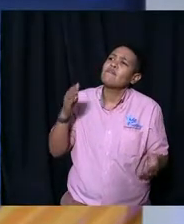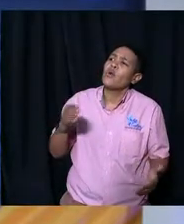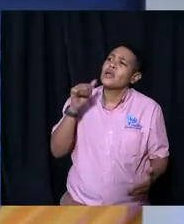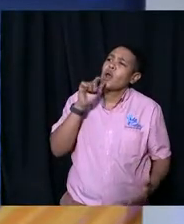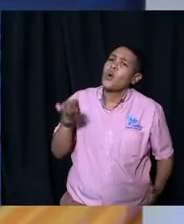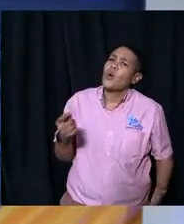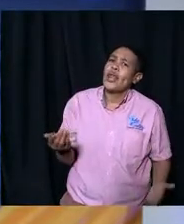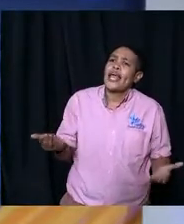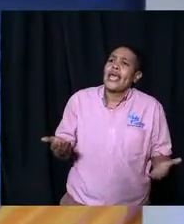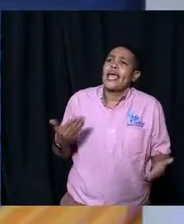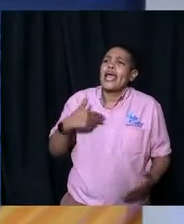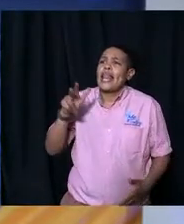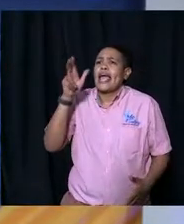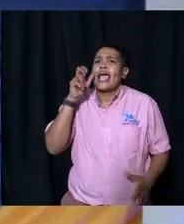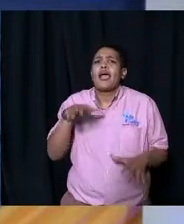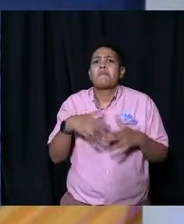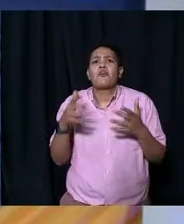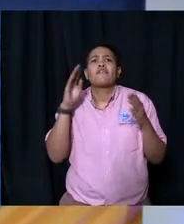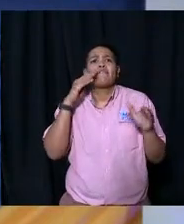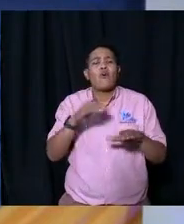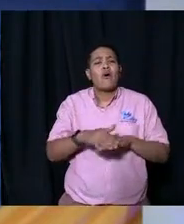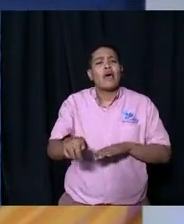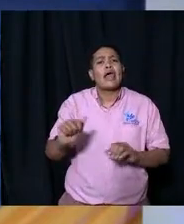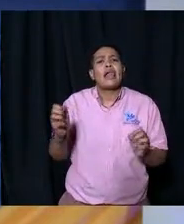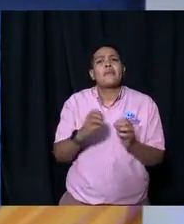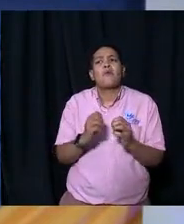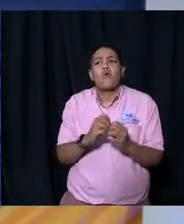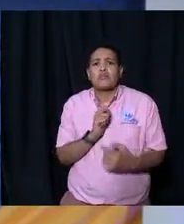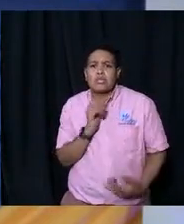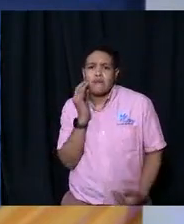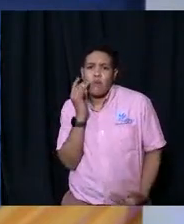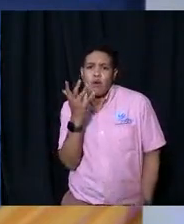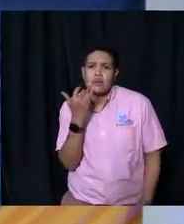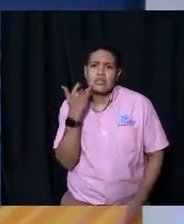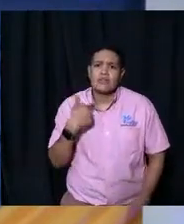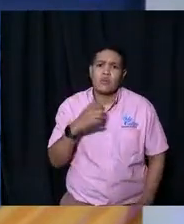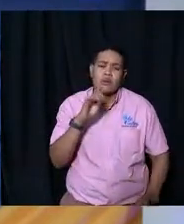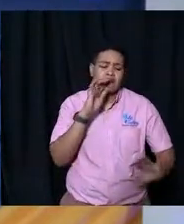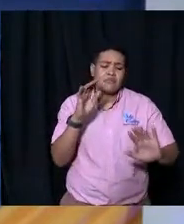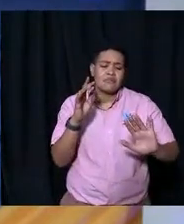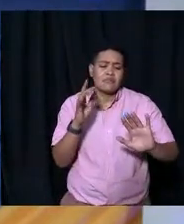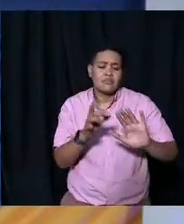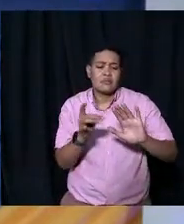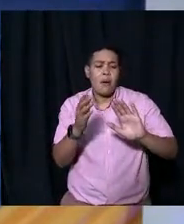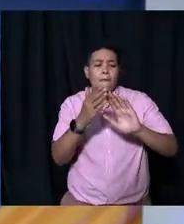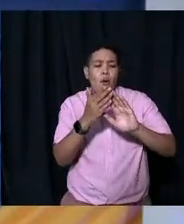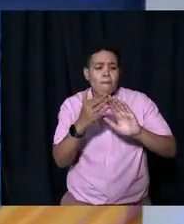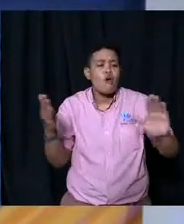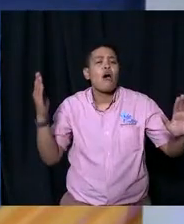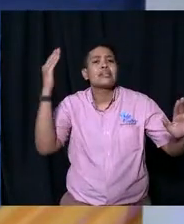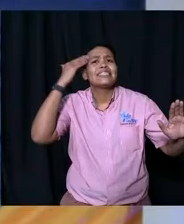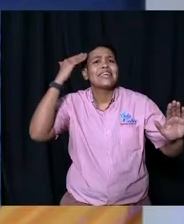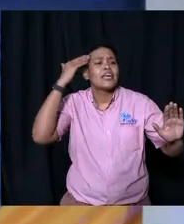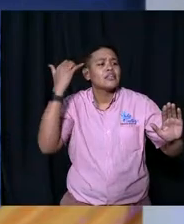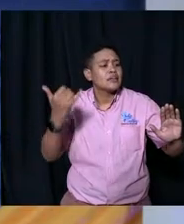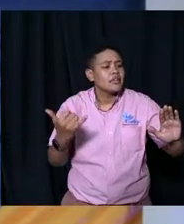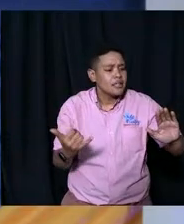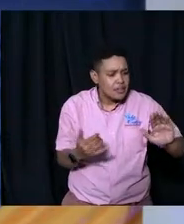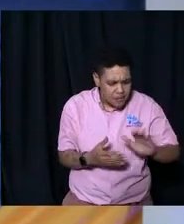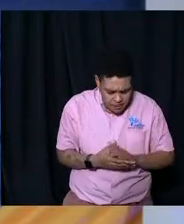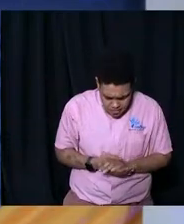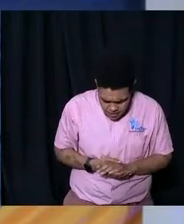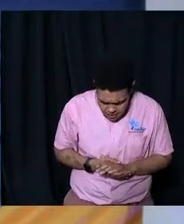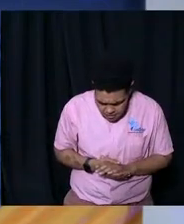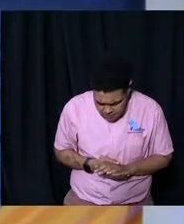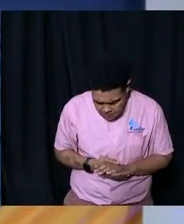here, that I didn't hear so much focus on that anymore. And I wondered, because you perhaps look at it in a broader sense now. No, we have